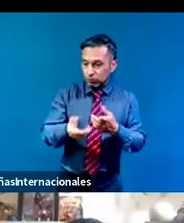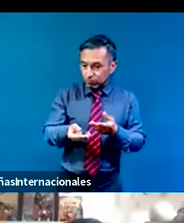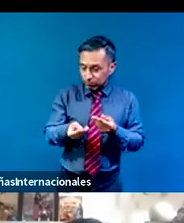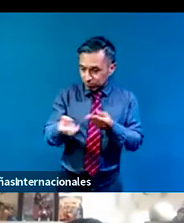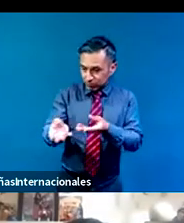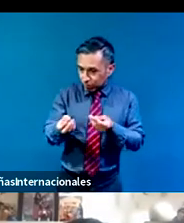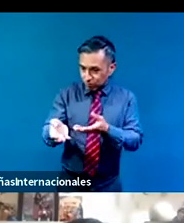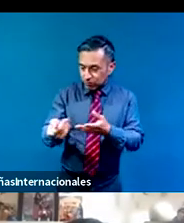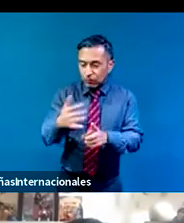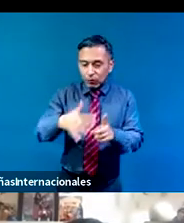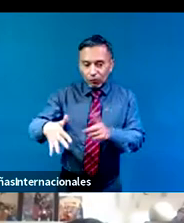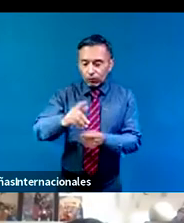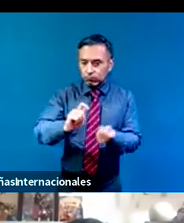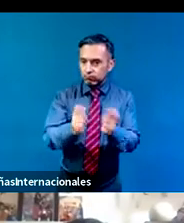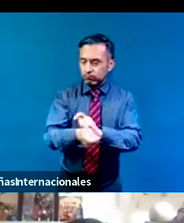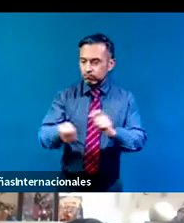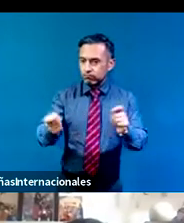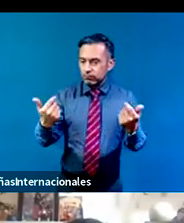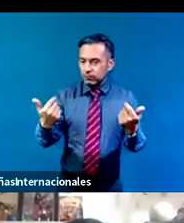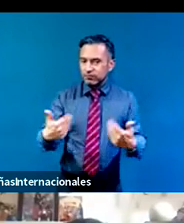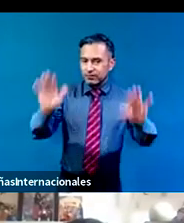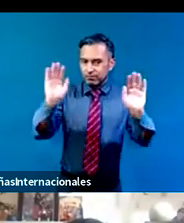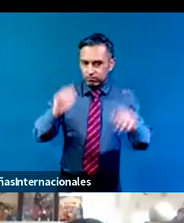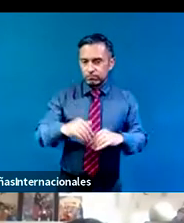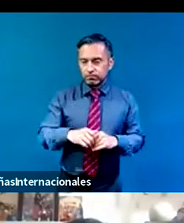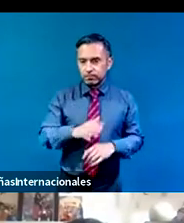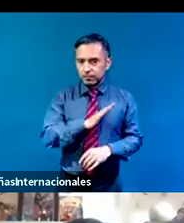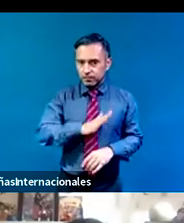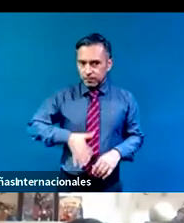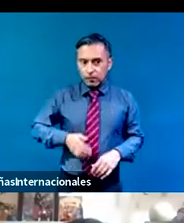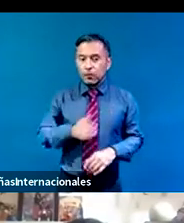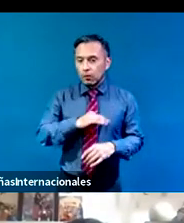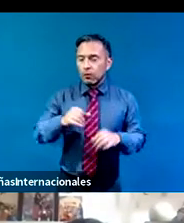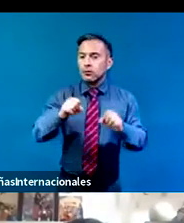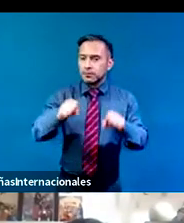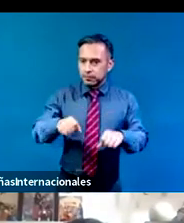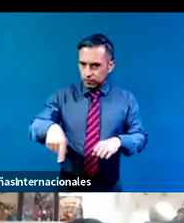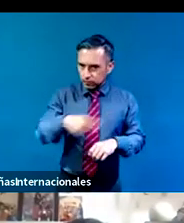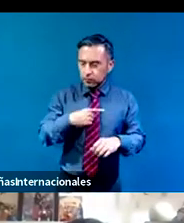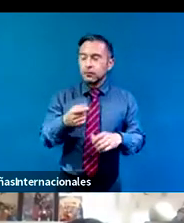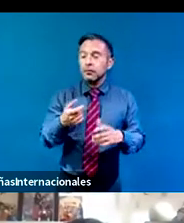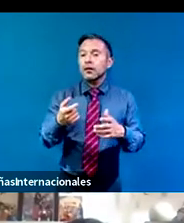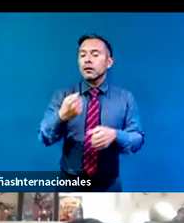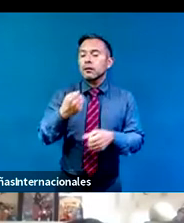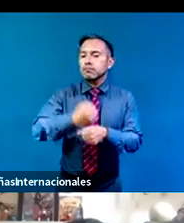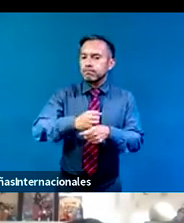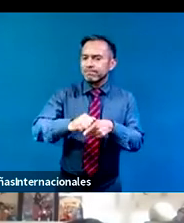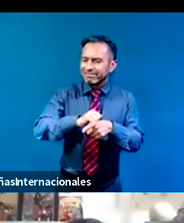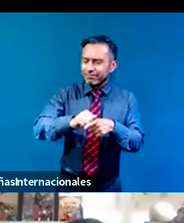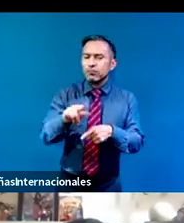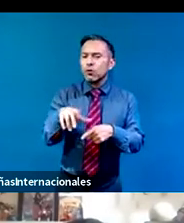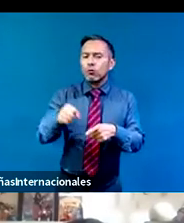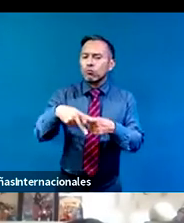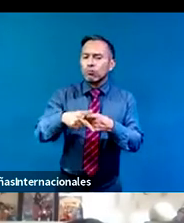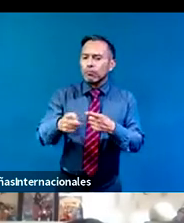make sure they're put in practice, but also those tools actually help shape also social norms